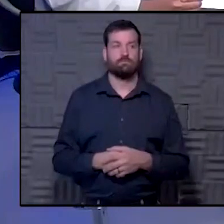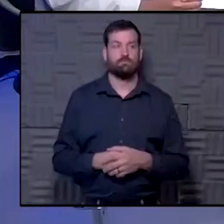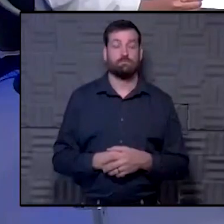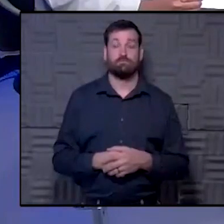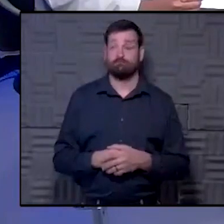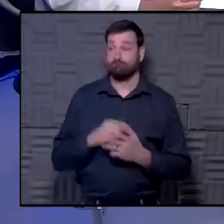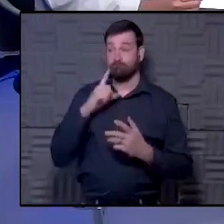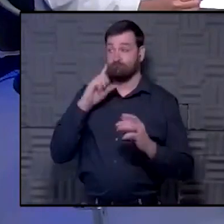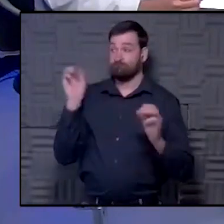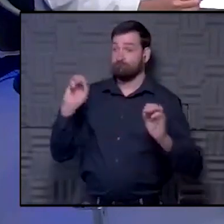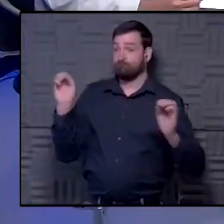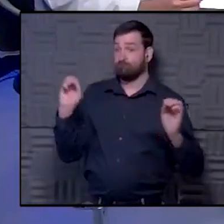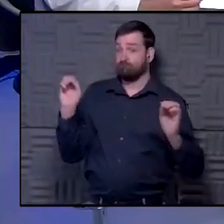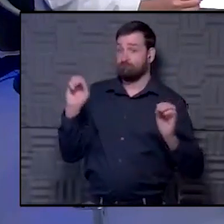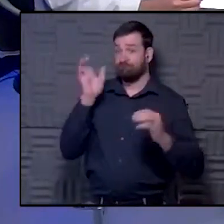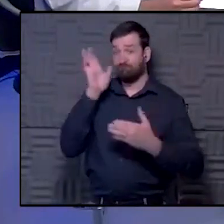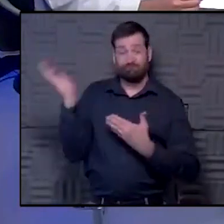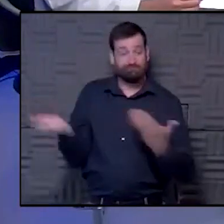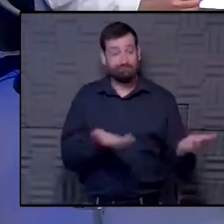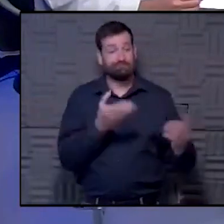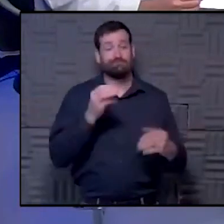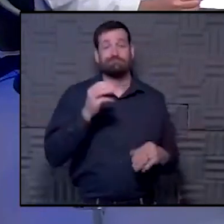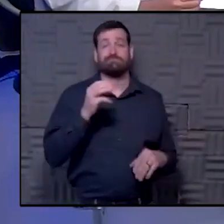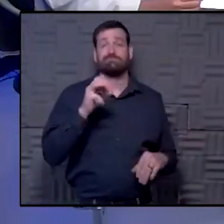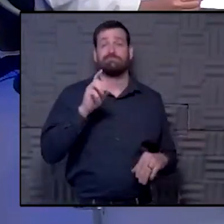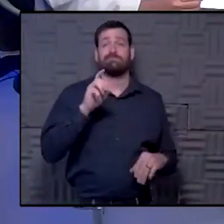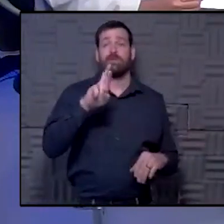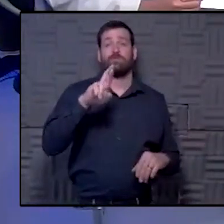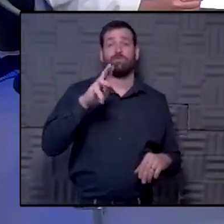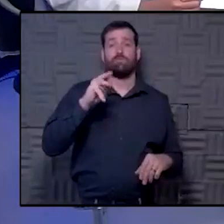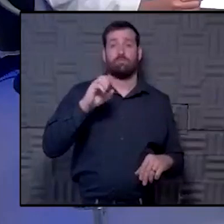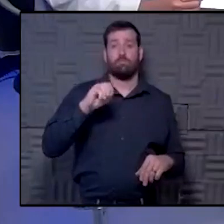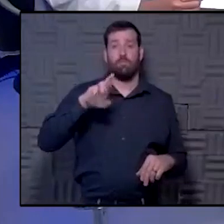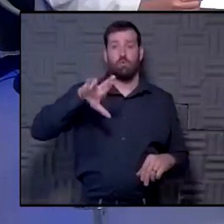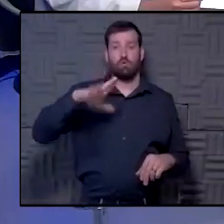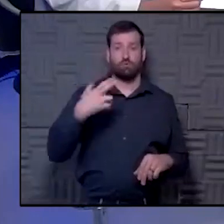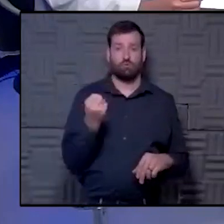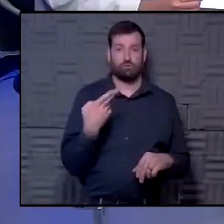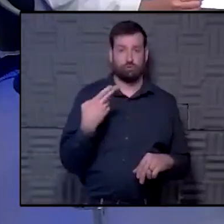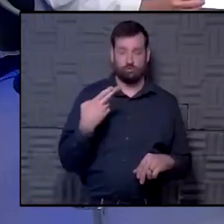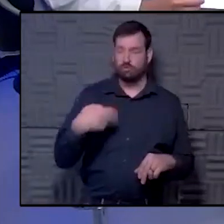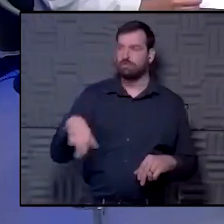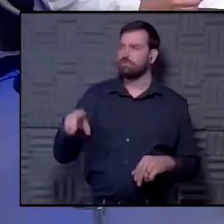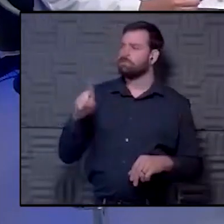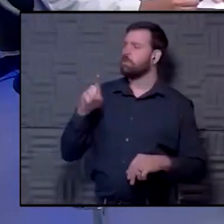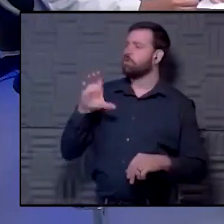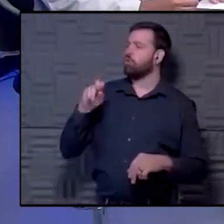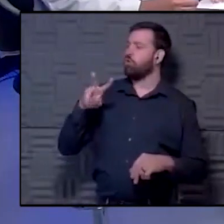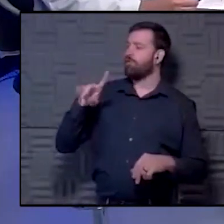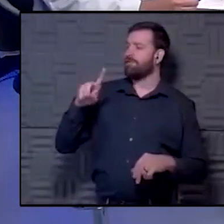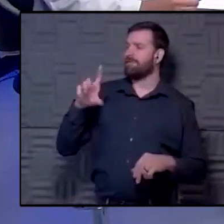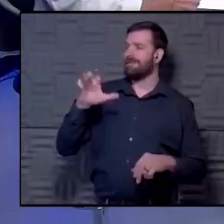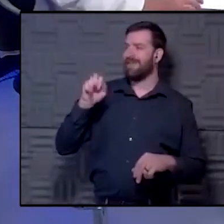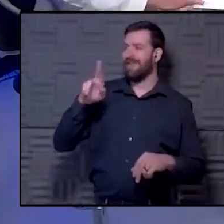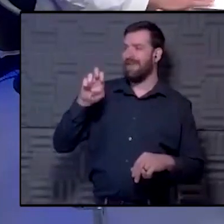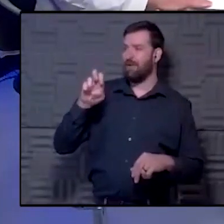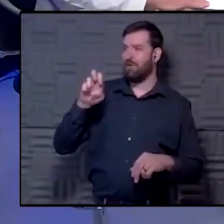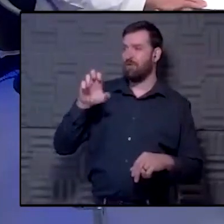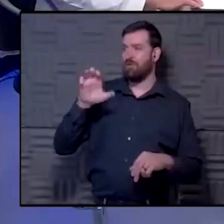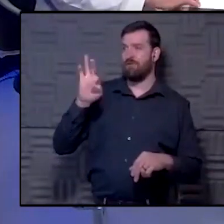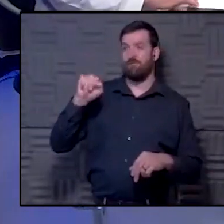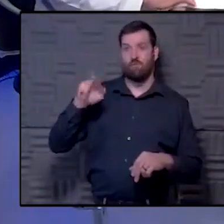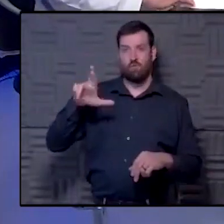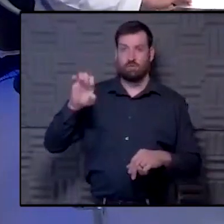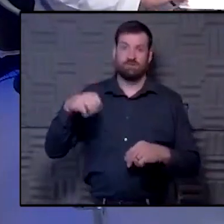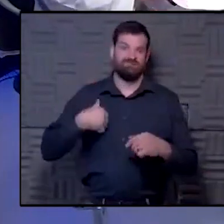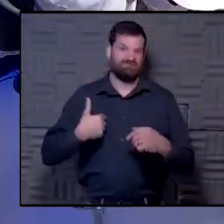I'm not hearing any, so we're going to turn to Dr. Morsch. Okay. The COVID Care Force. That sounds like something from Star Trek or Star Wars. You know, I'm a